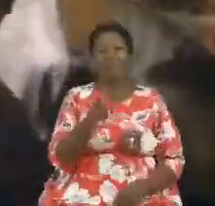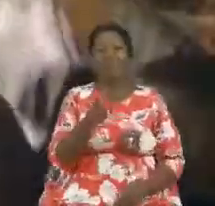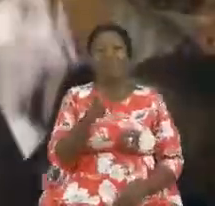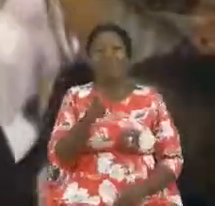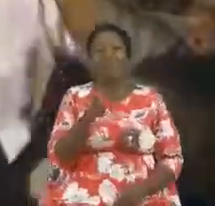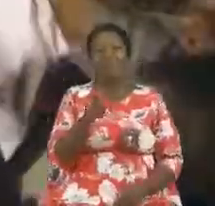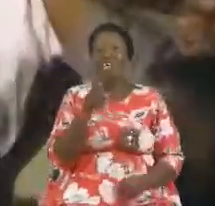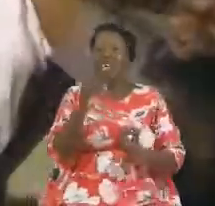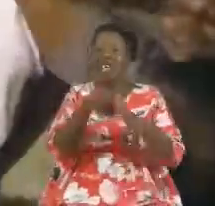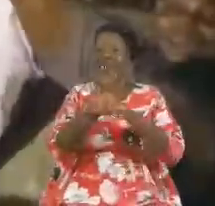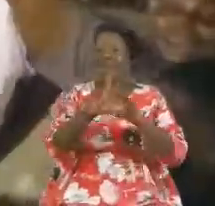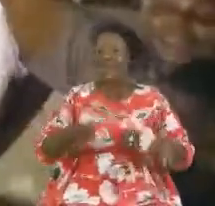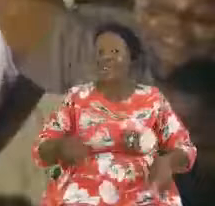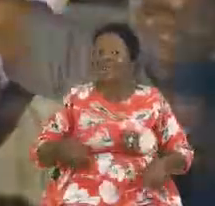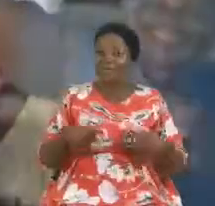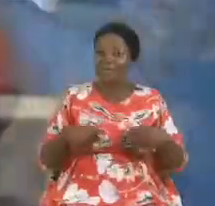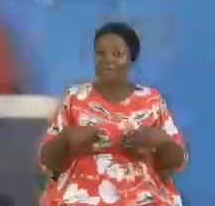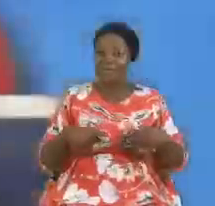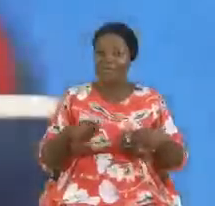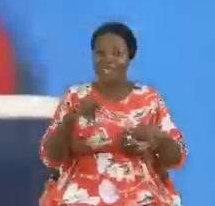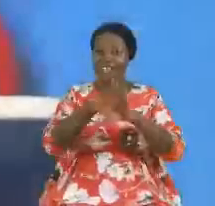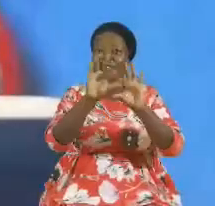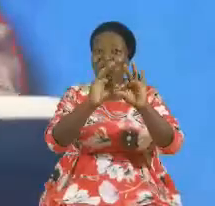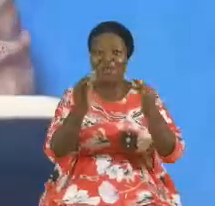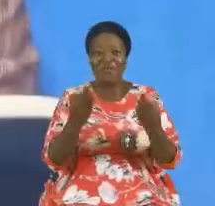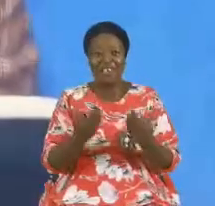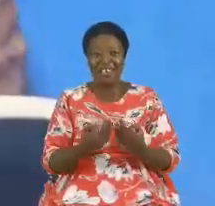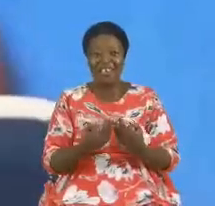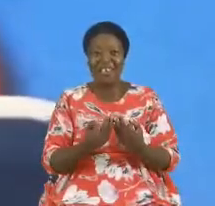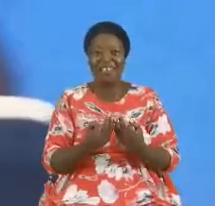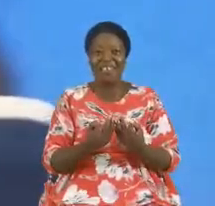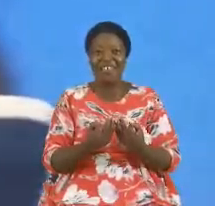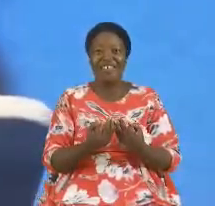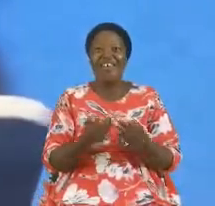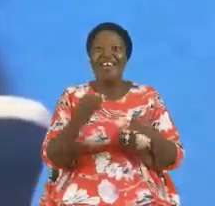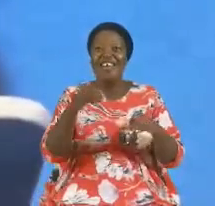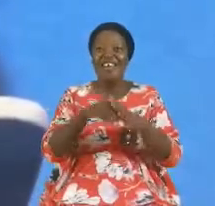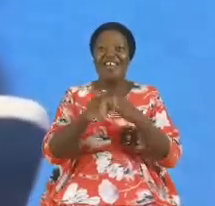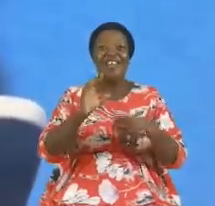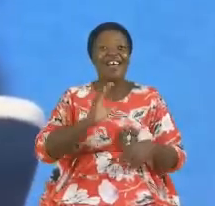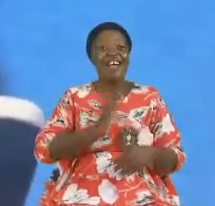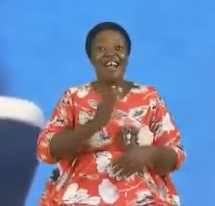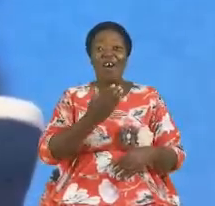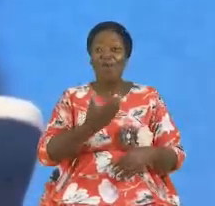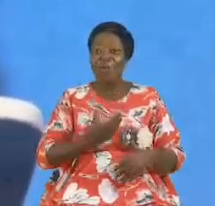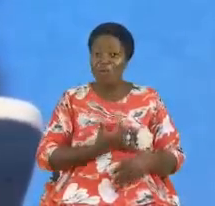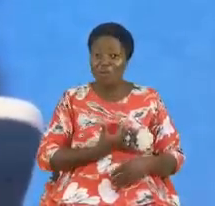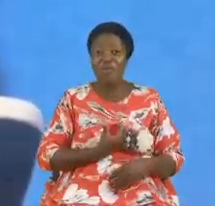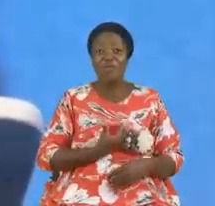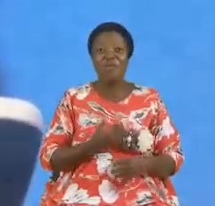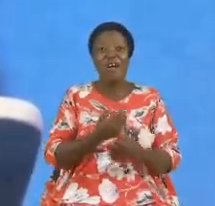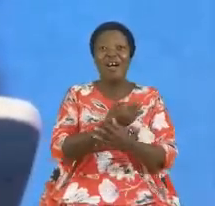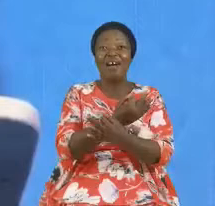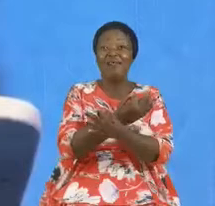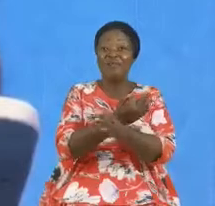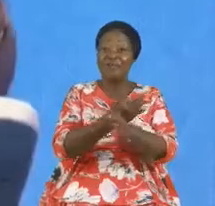The Lord will spare you. In your life, in your family,